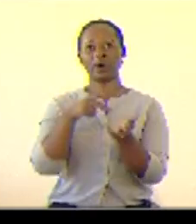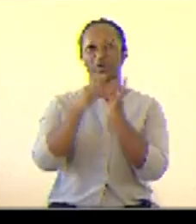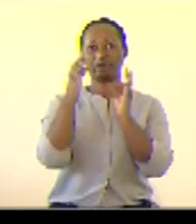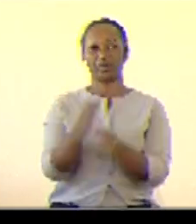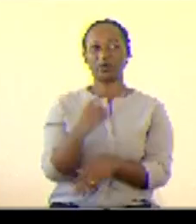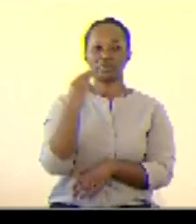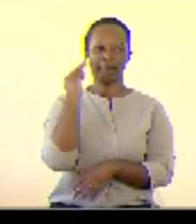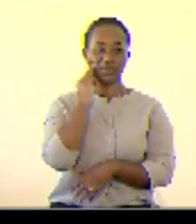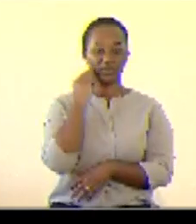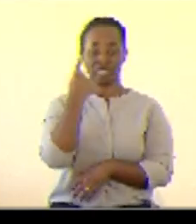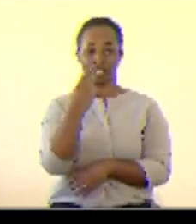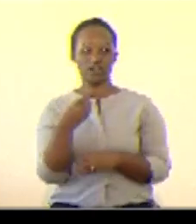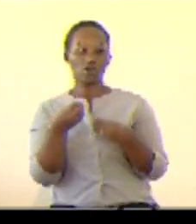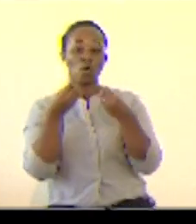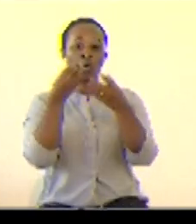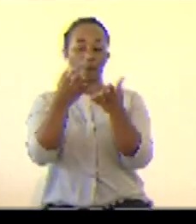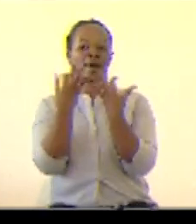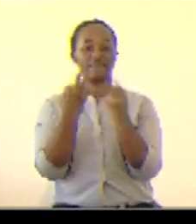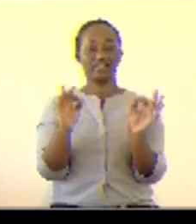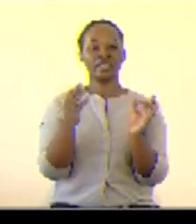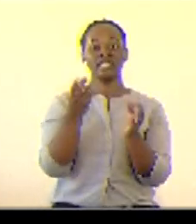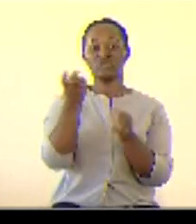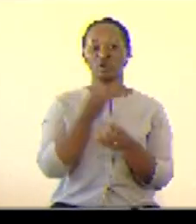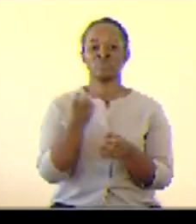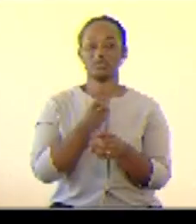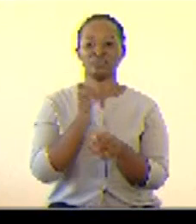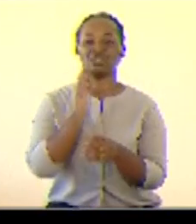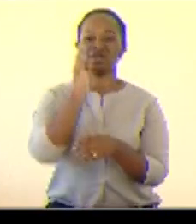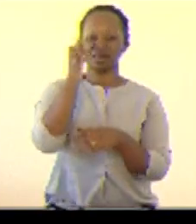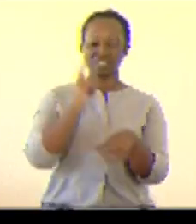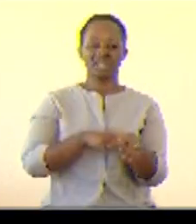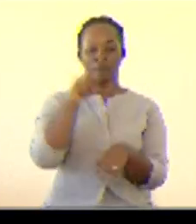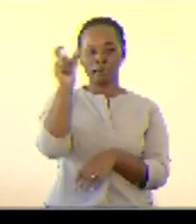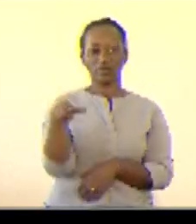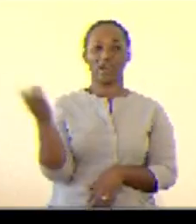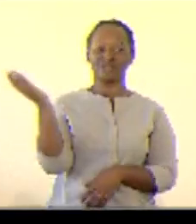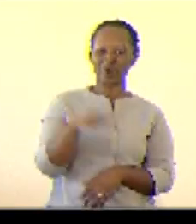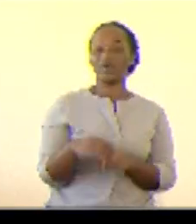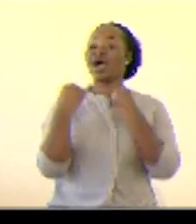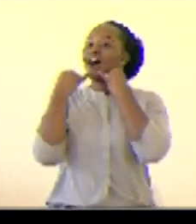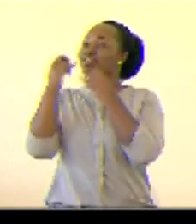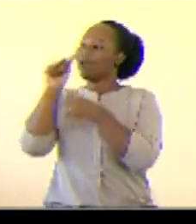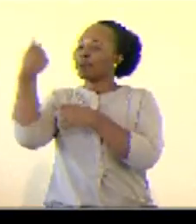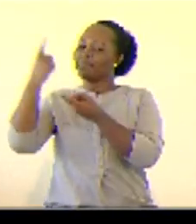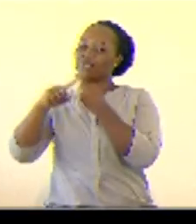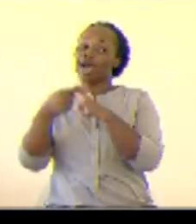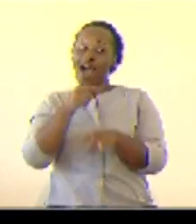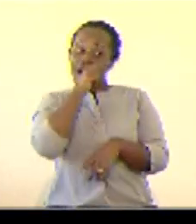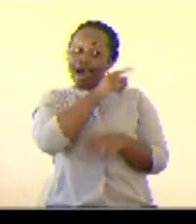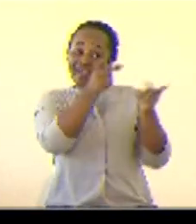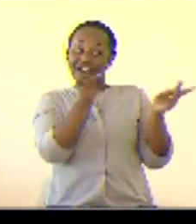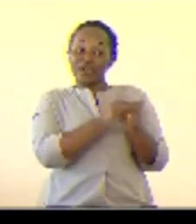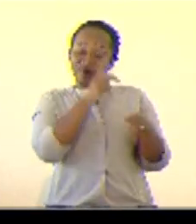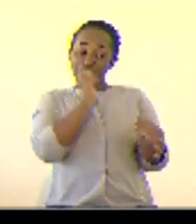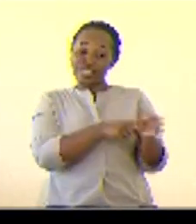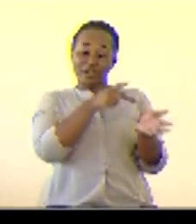can provide a free transport to this person. He will come next time. He will tell other friends that there, when you buy, they have their